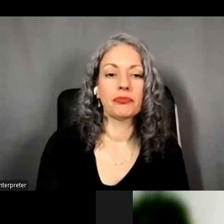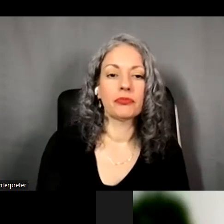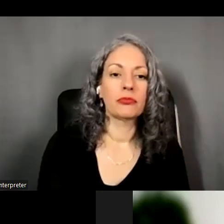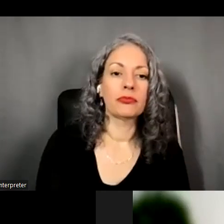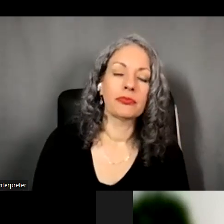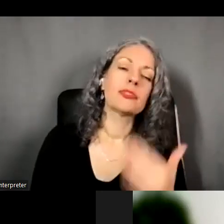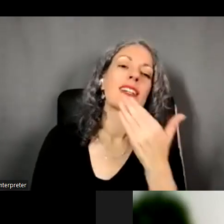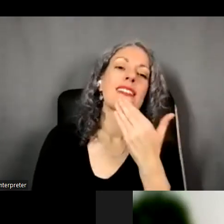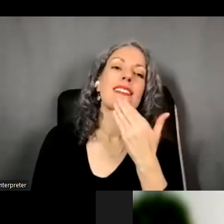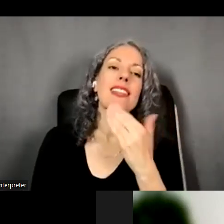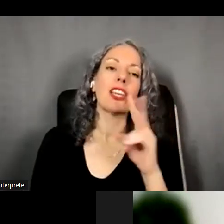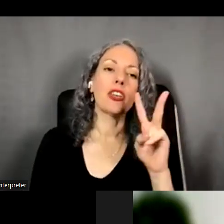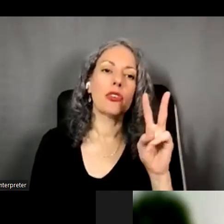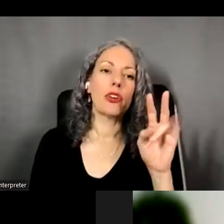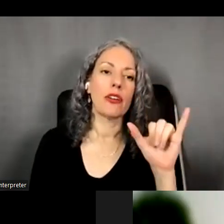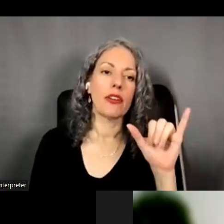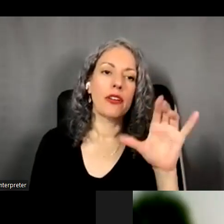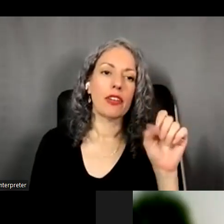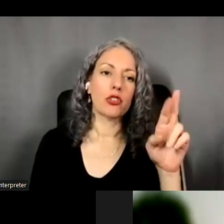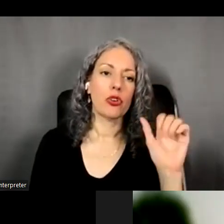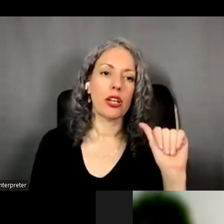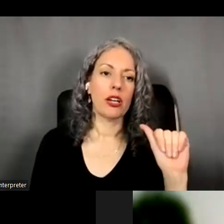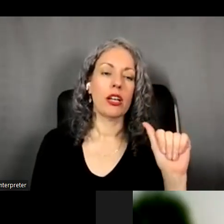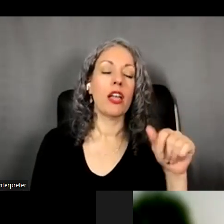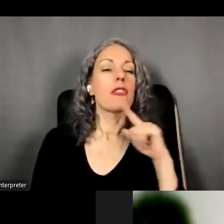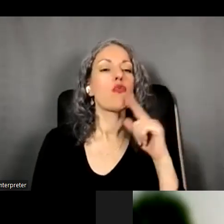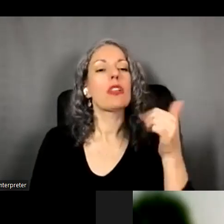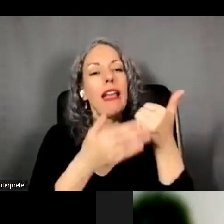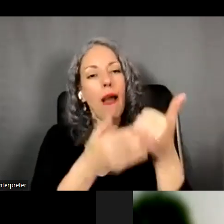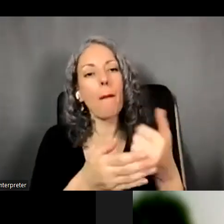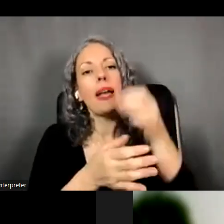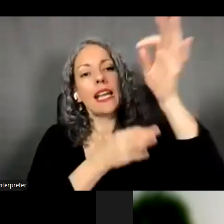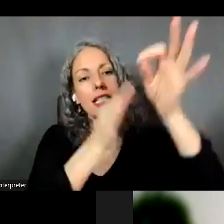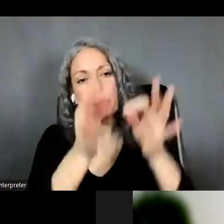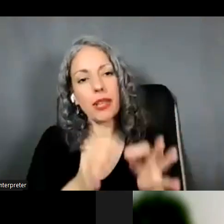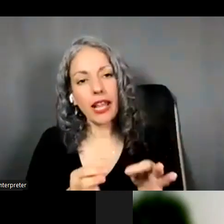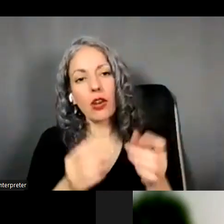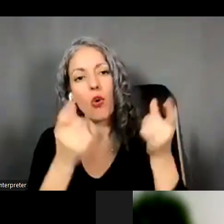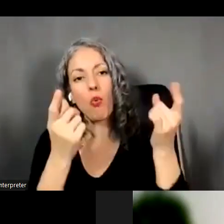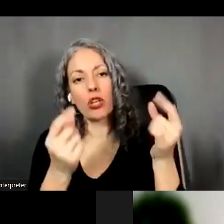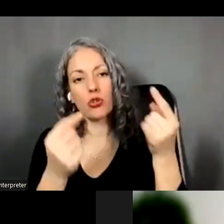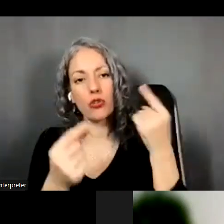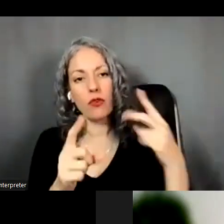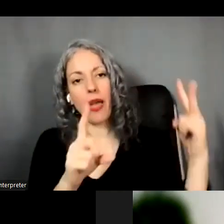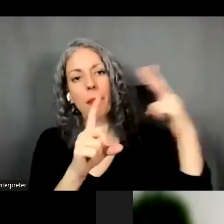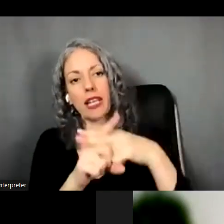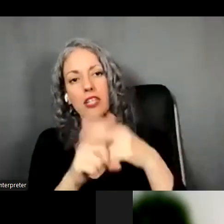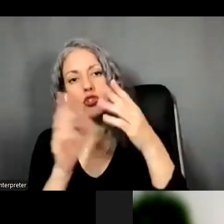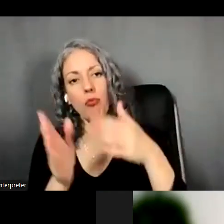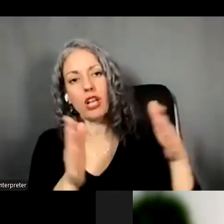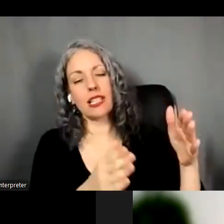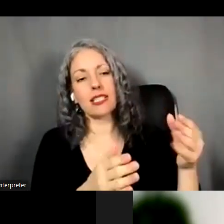Thank you so much, Victoria. That was super helpful just in kind of breaking down how you were able to go about the application process and what the funding was